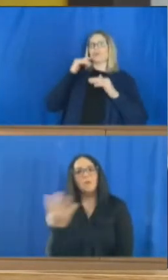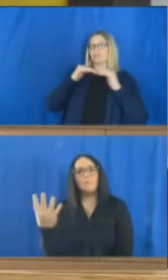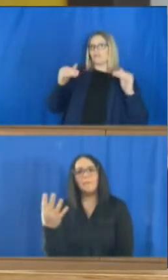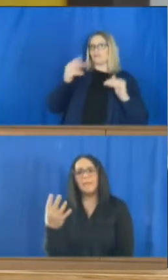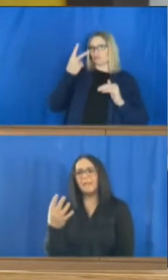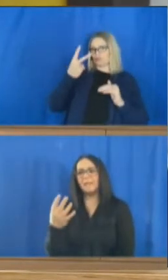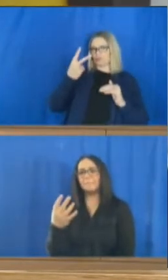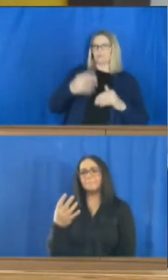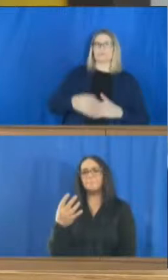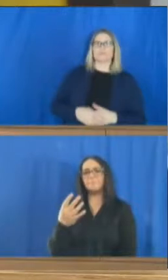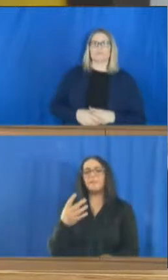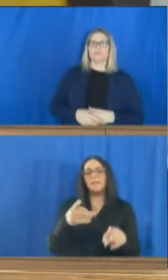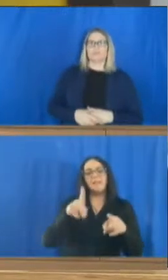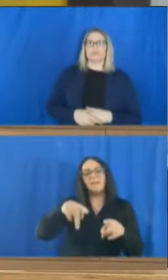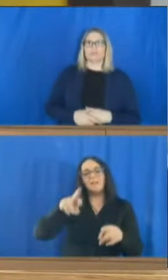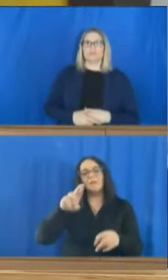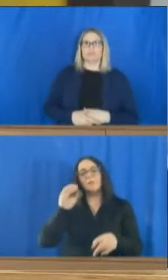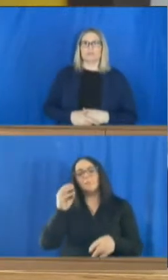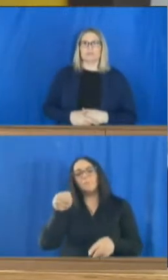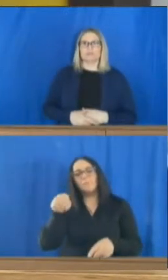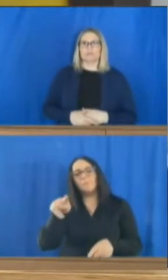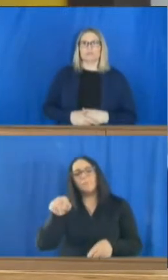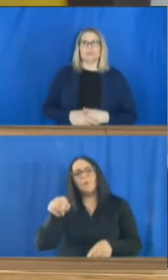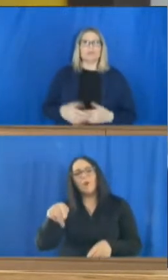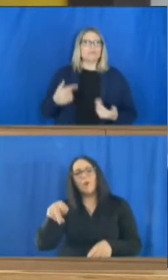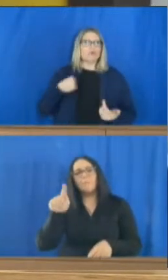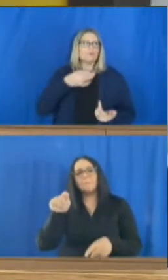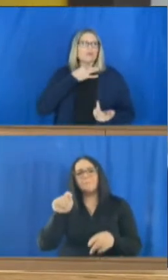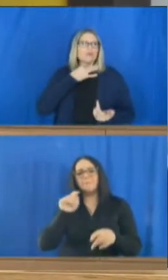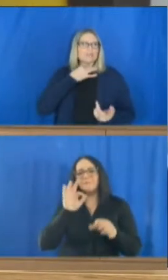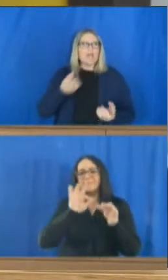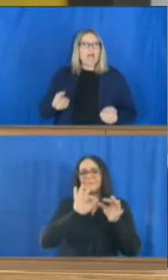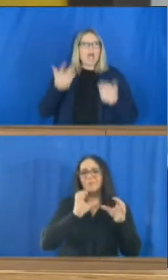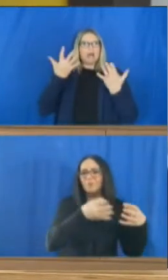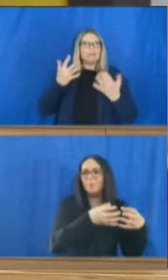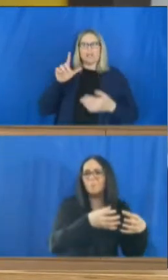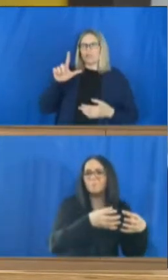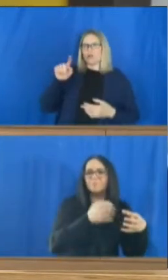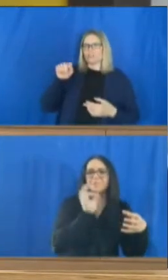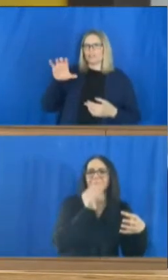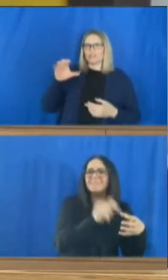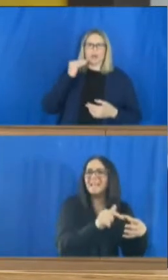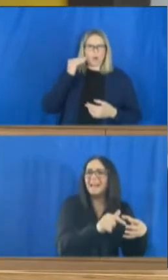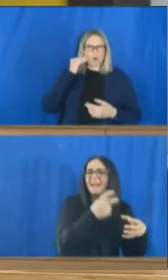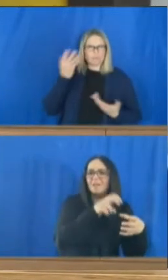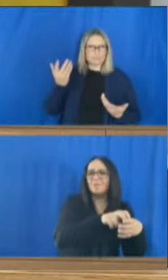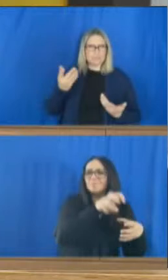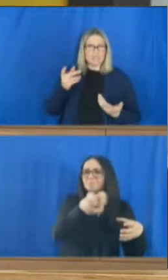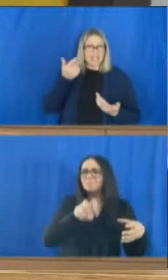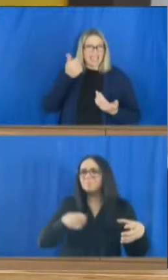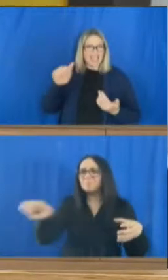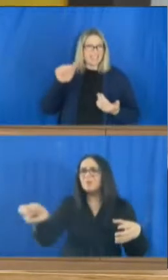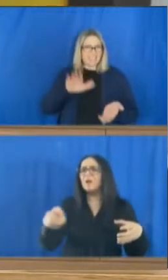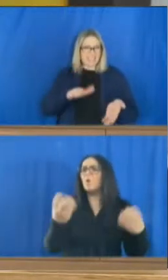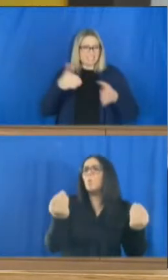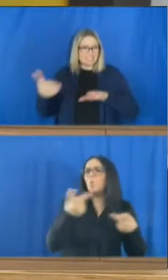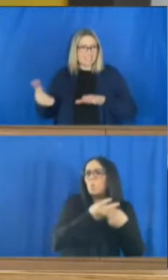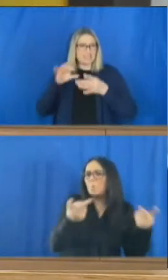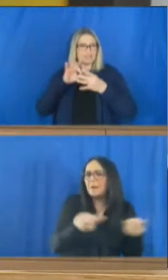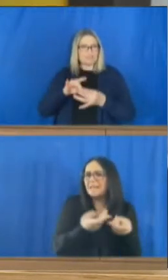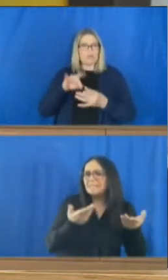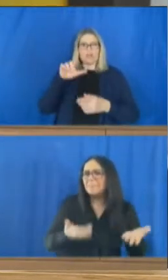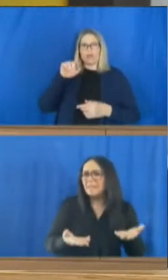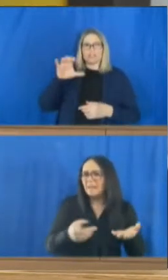We get updates from social development almost daily as well, and my understanding is that during this wave, there have only